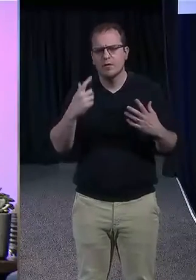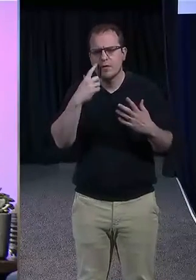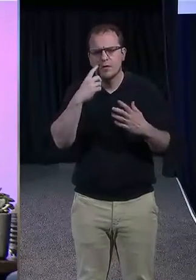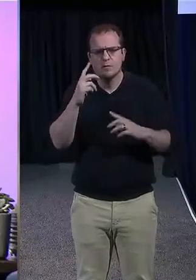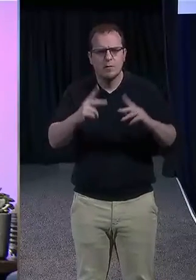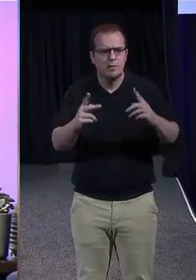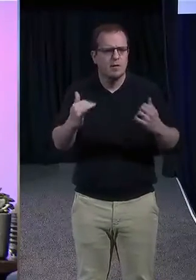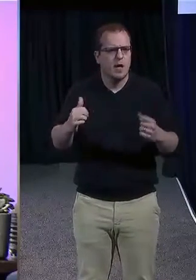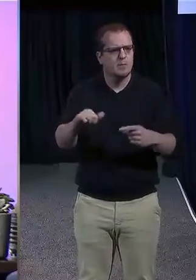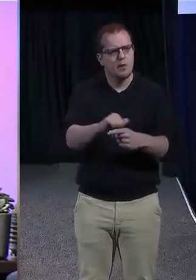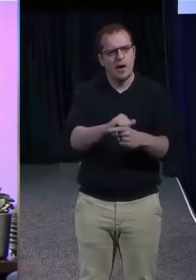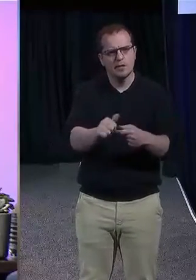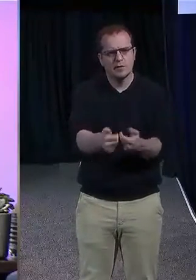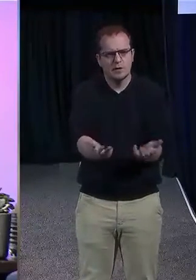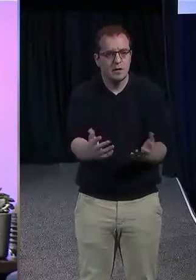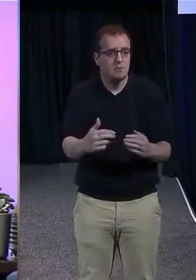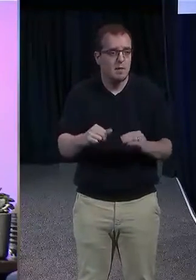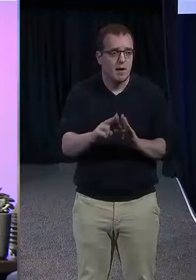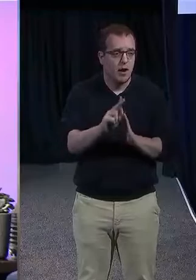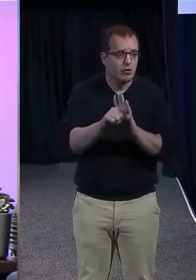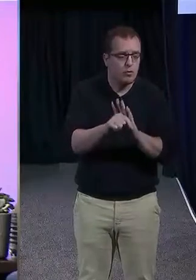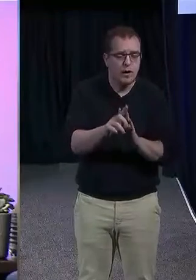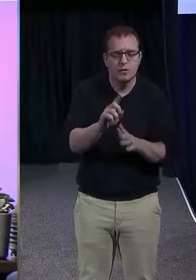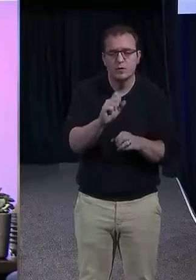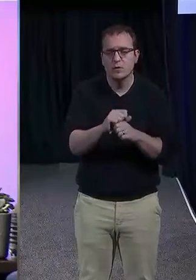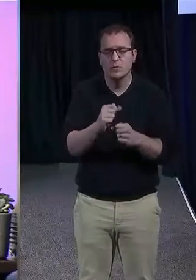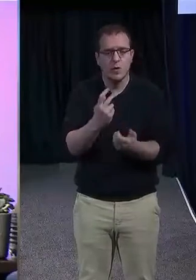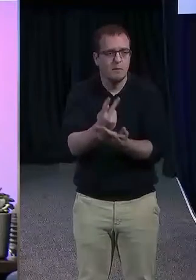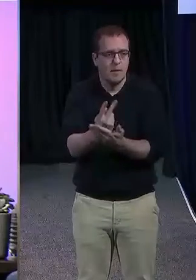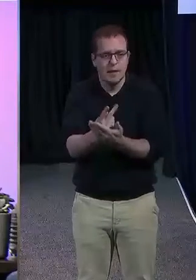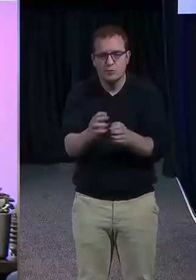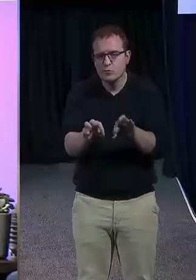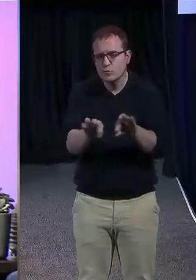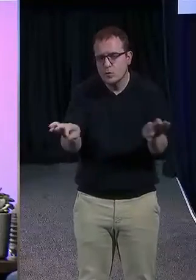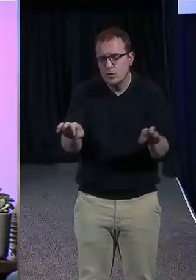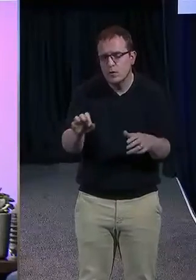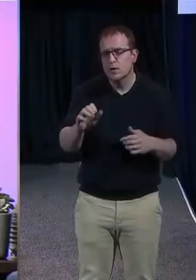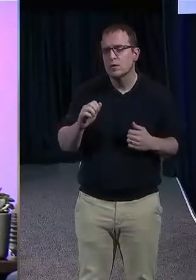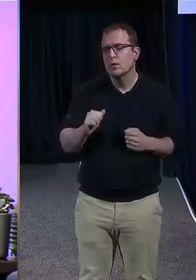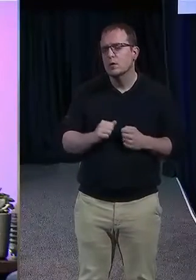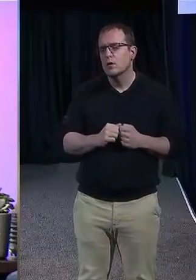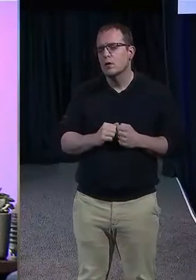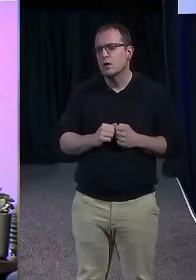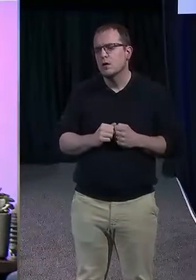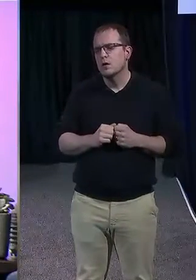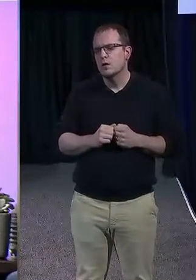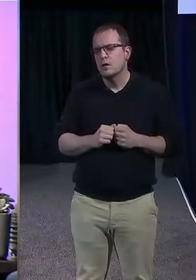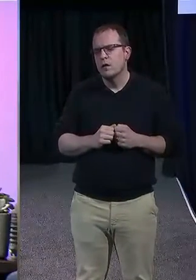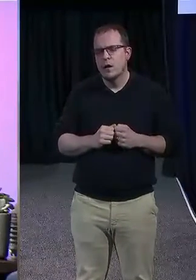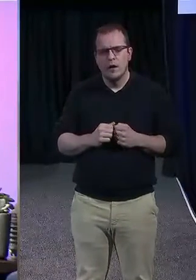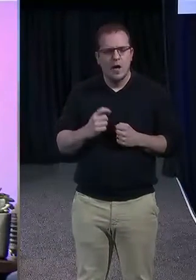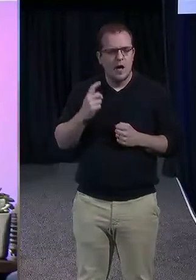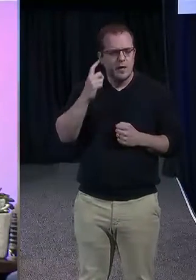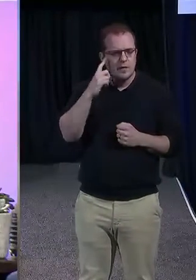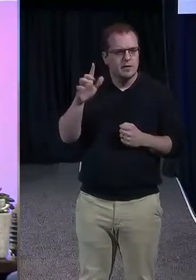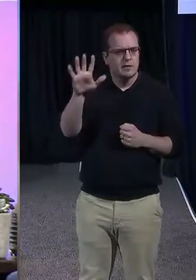practicing either at the undergraduate level or for the master's degree, I think it would be somewhere around